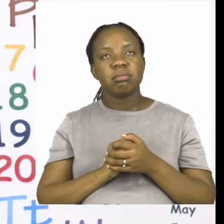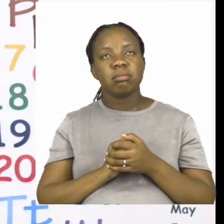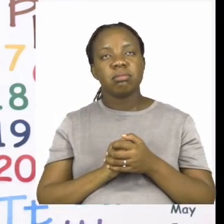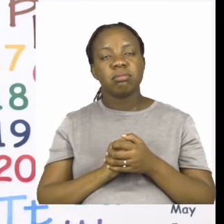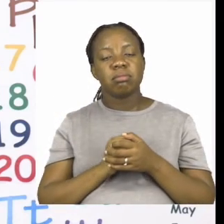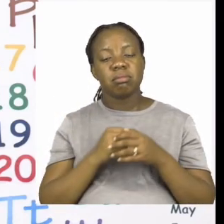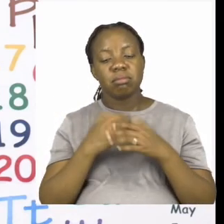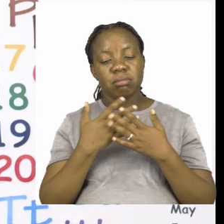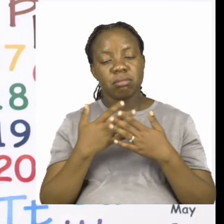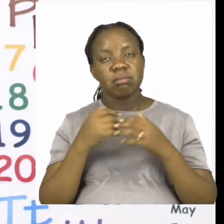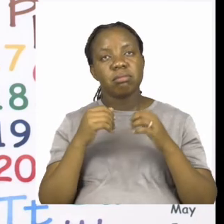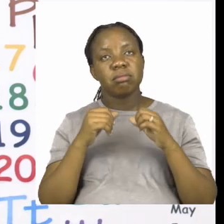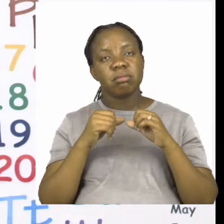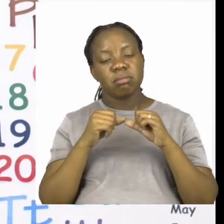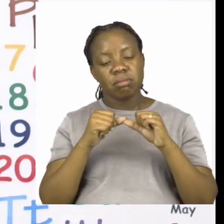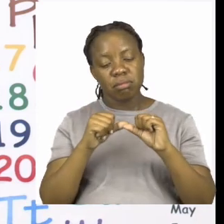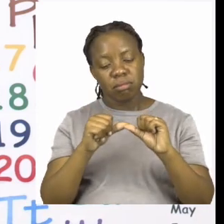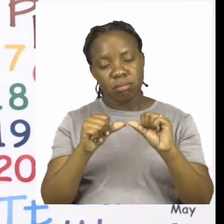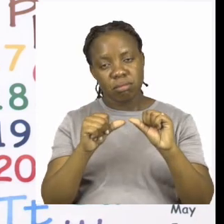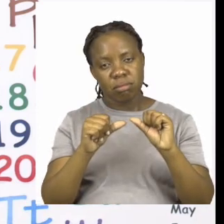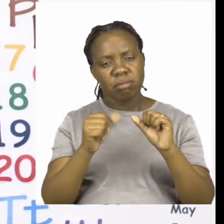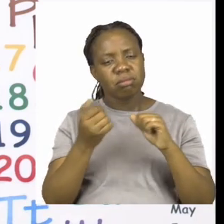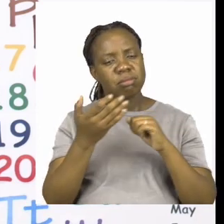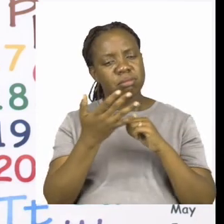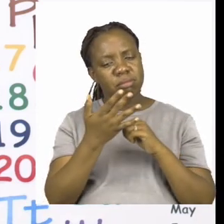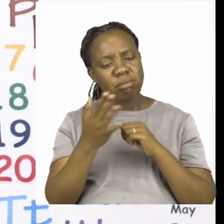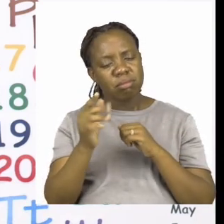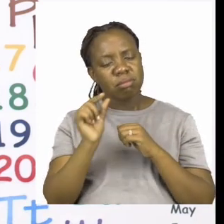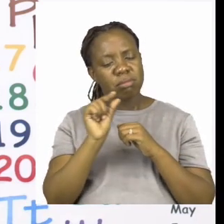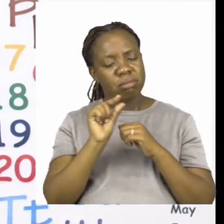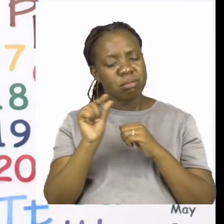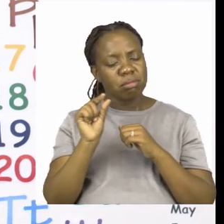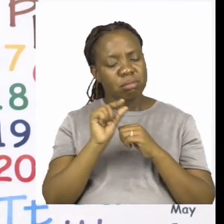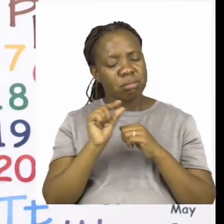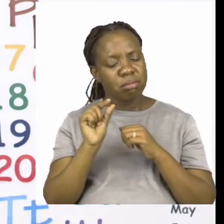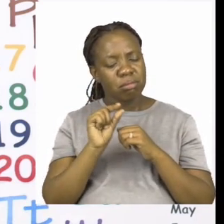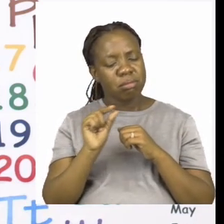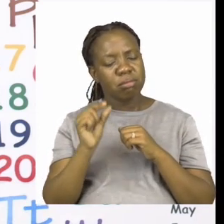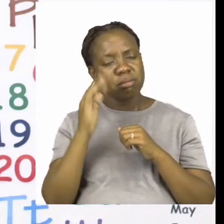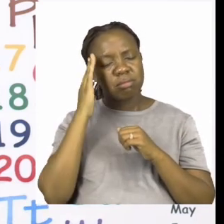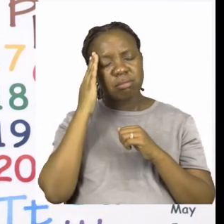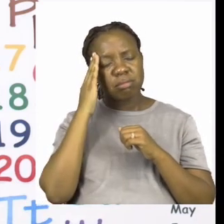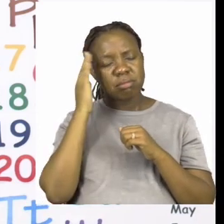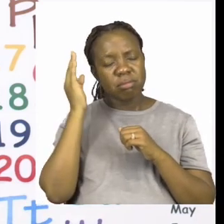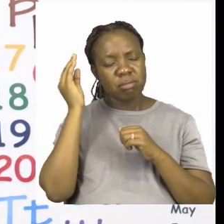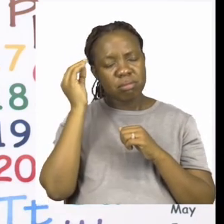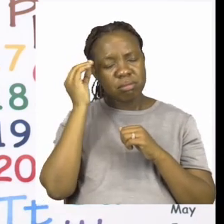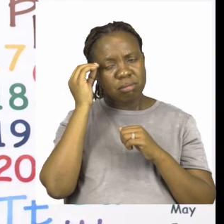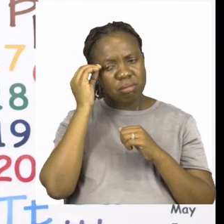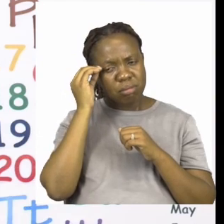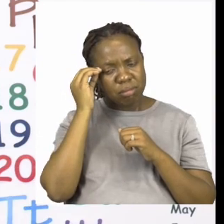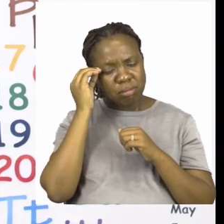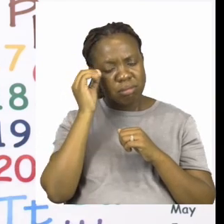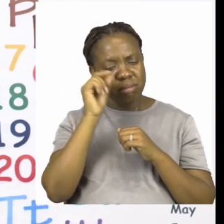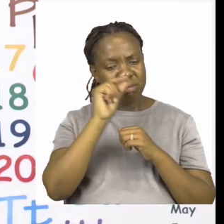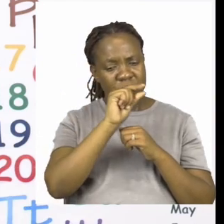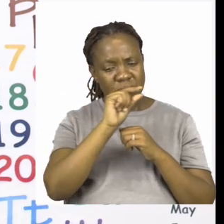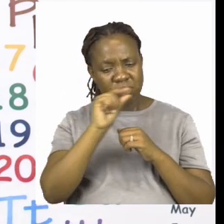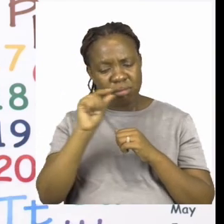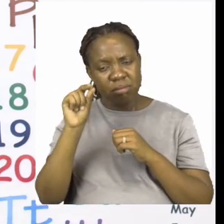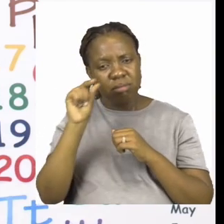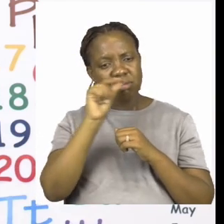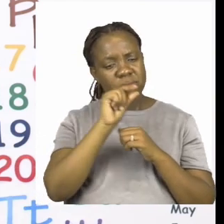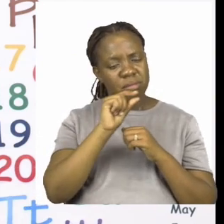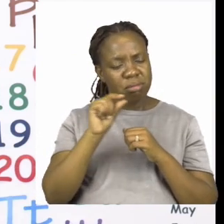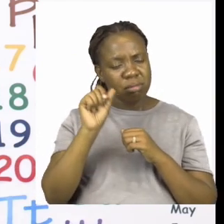ahead and look at all the words and sentences so you can make up your own question